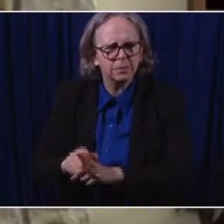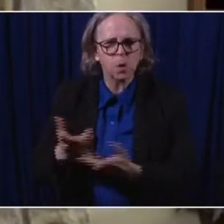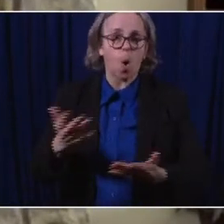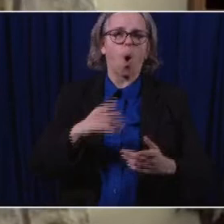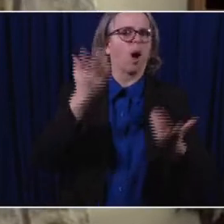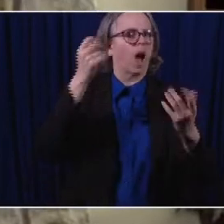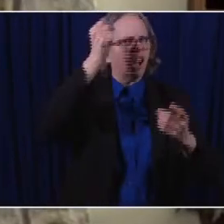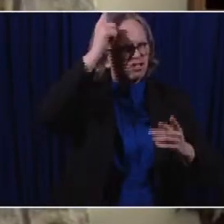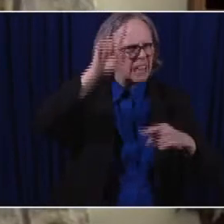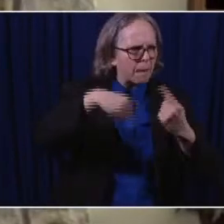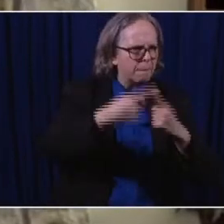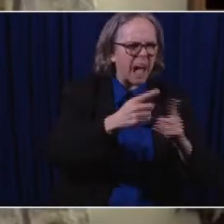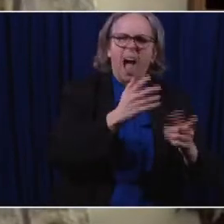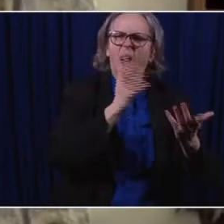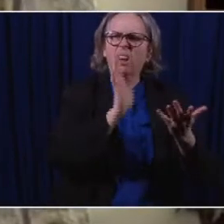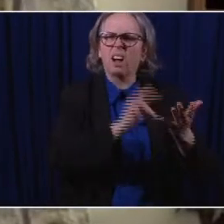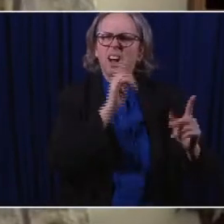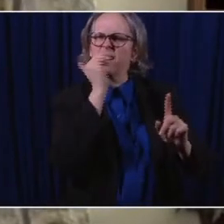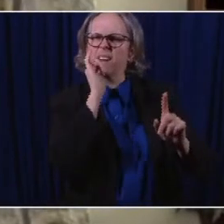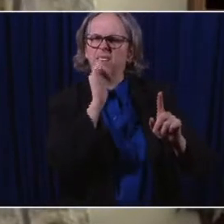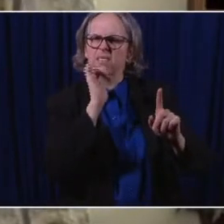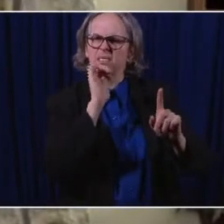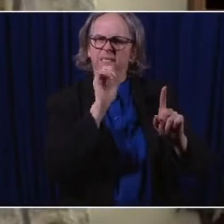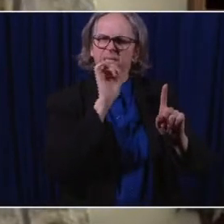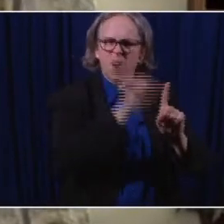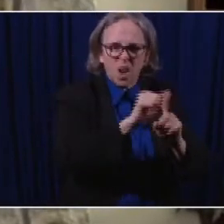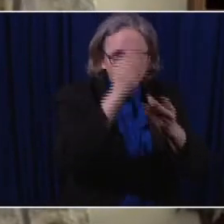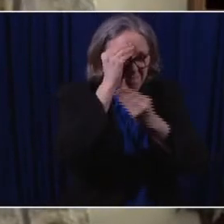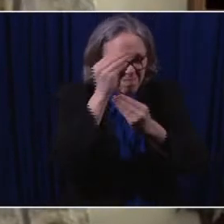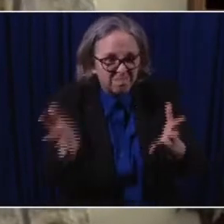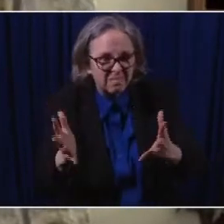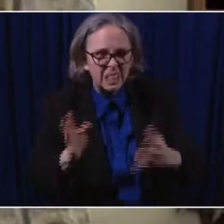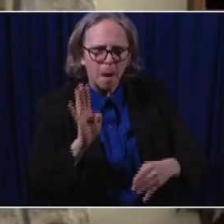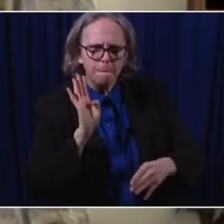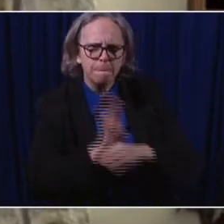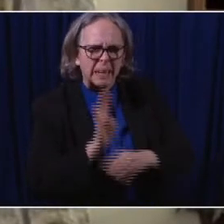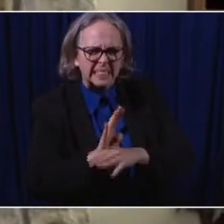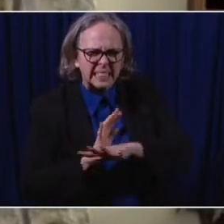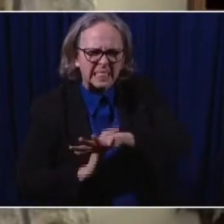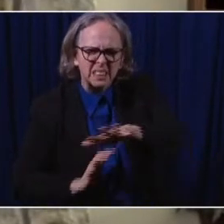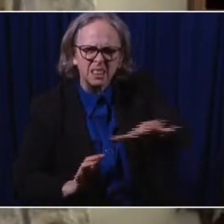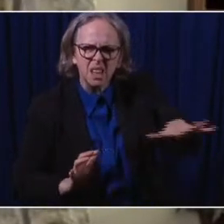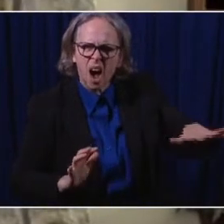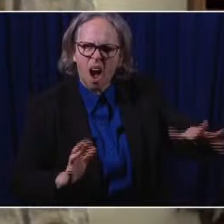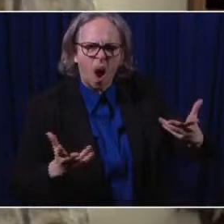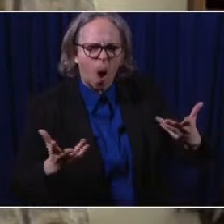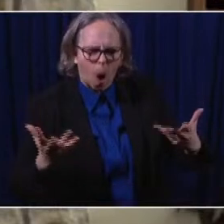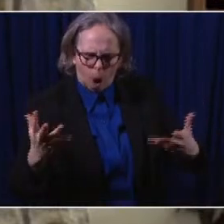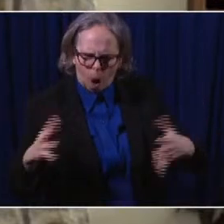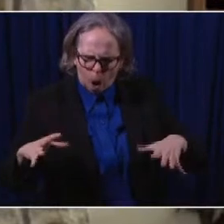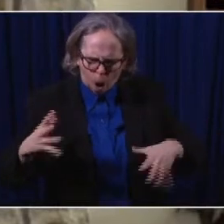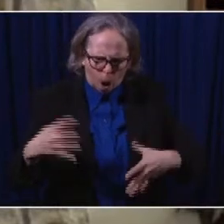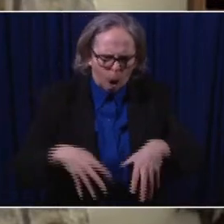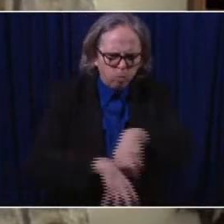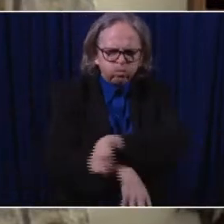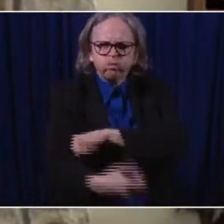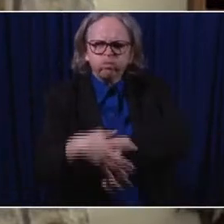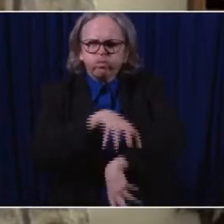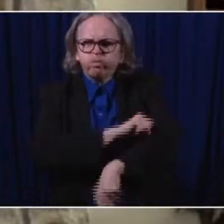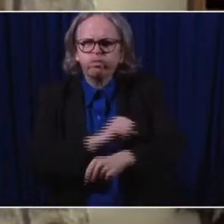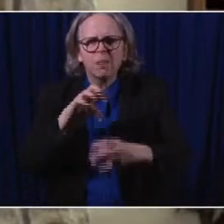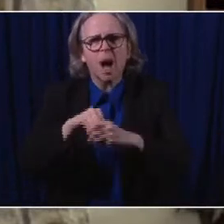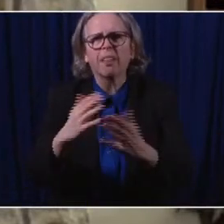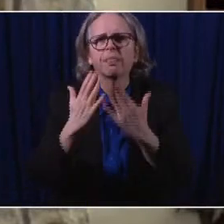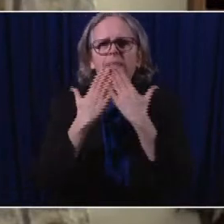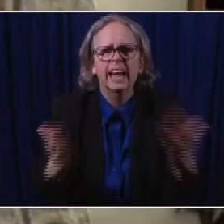really stepped up. And I want to thank them publicly for their help. They've already begun the work. We put